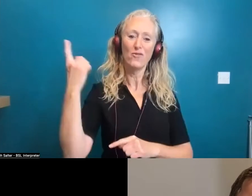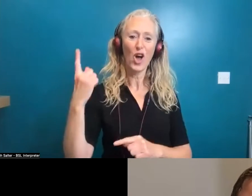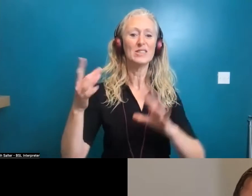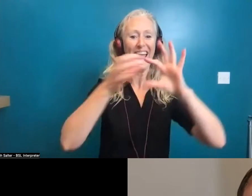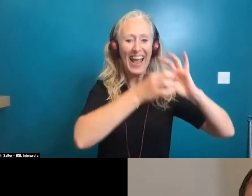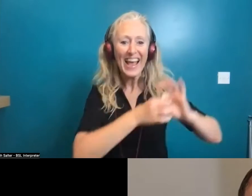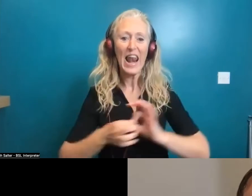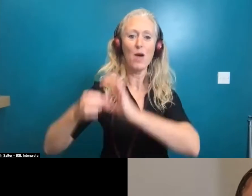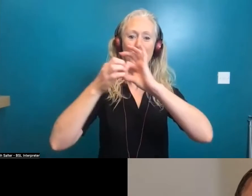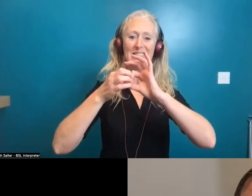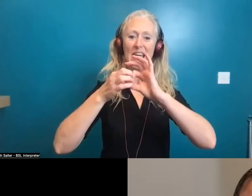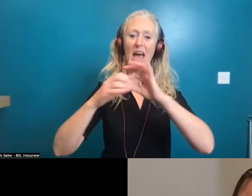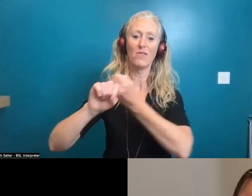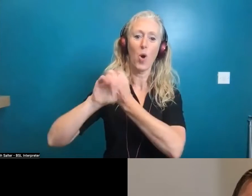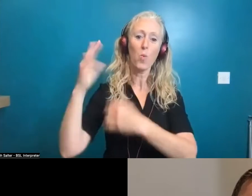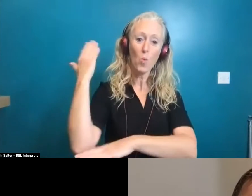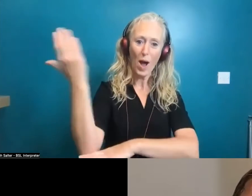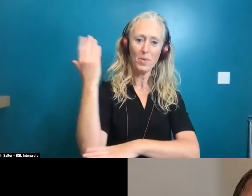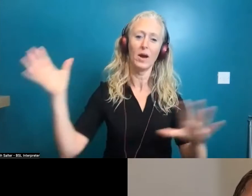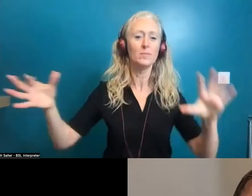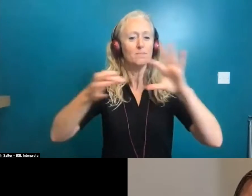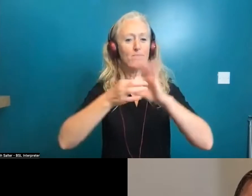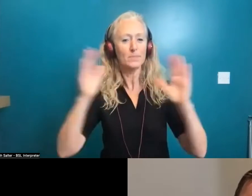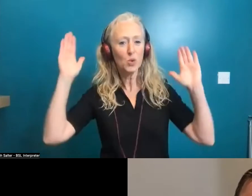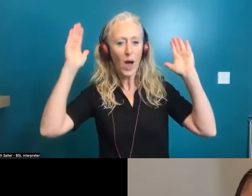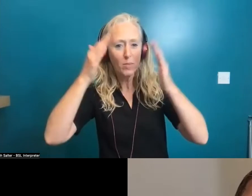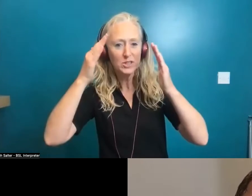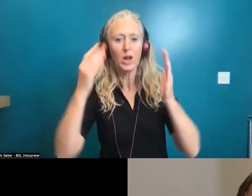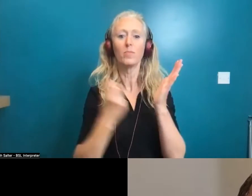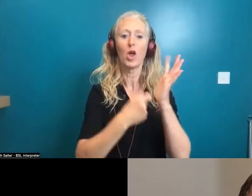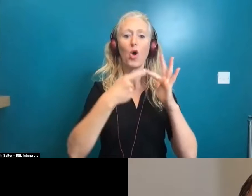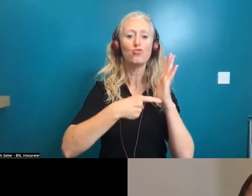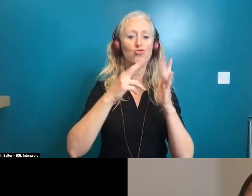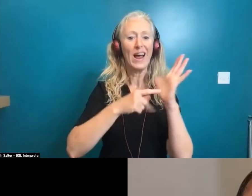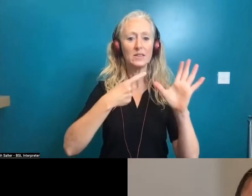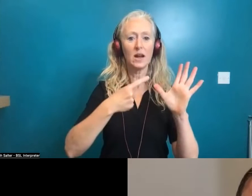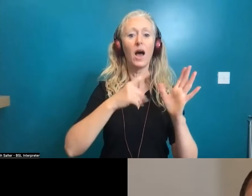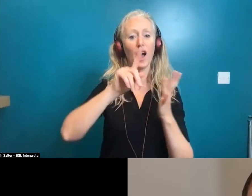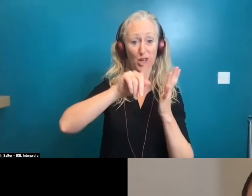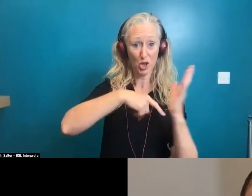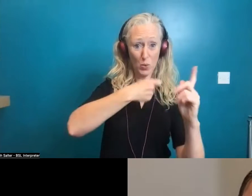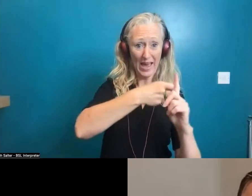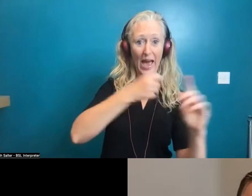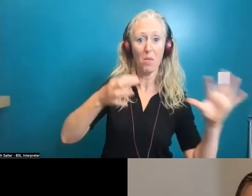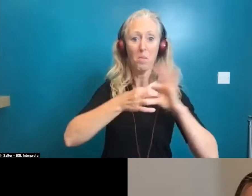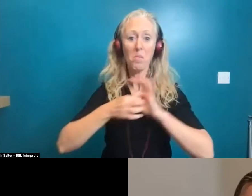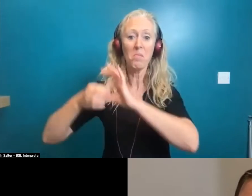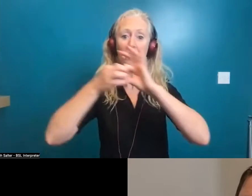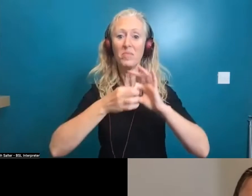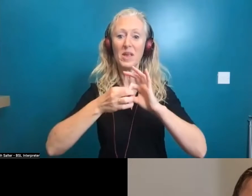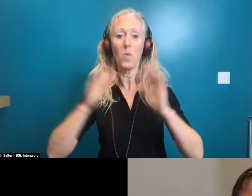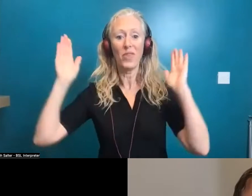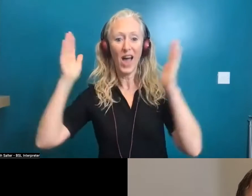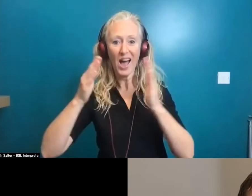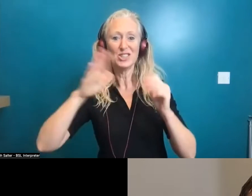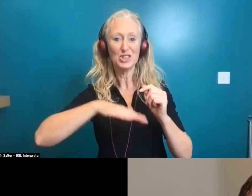mini-series on Usher syndrome. Retina UK have collaborated with UsherKids UK and CureUsher to deliver 2 sessions on all